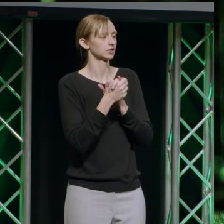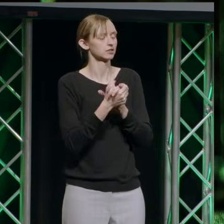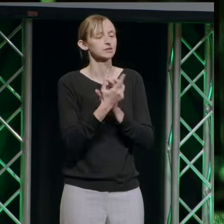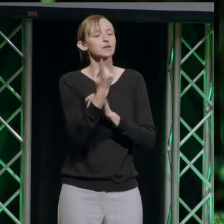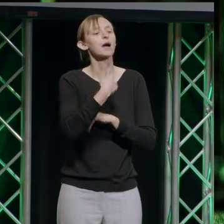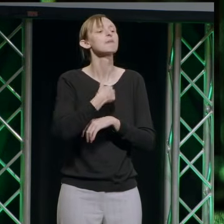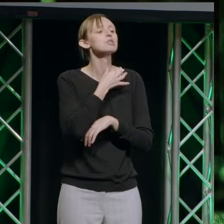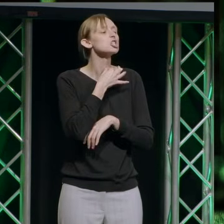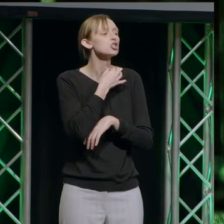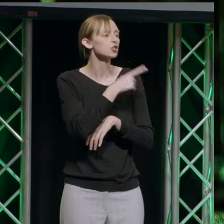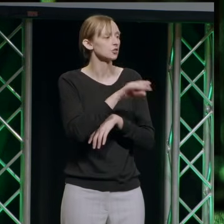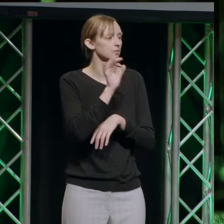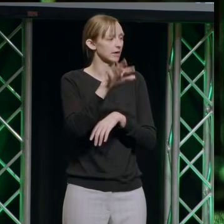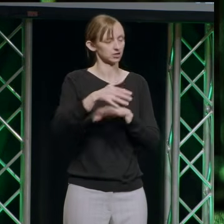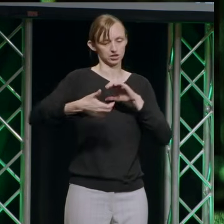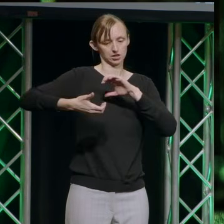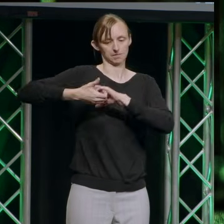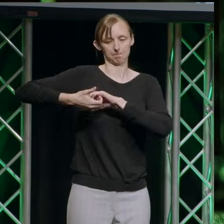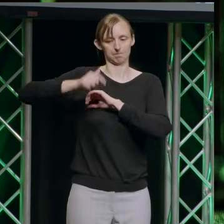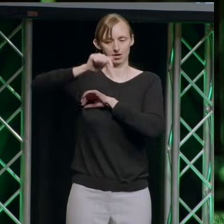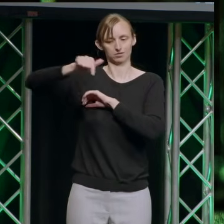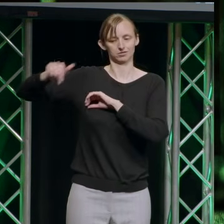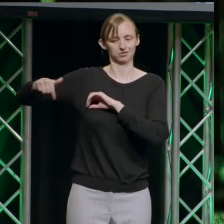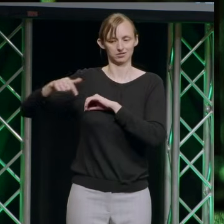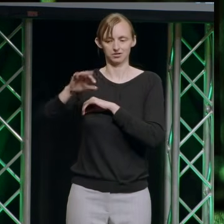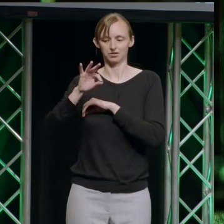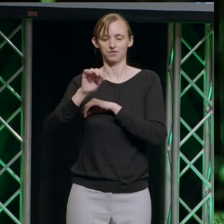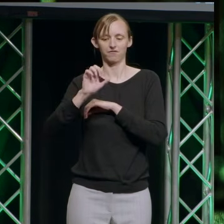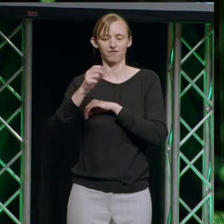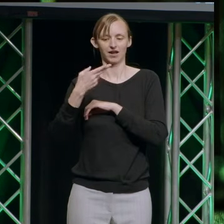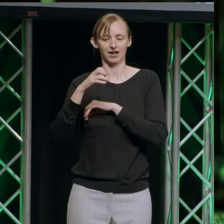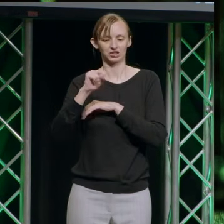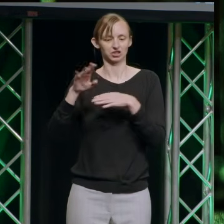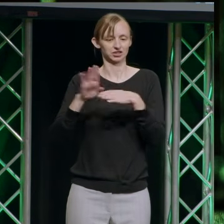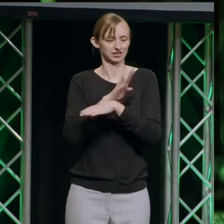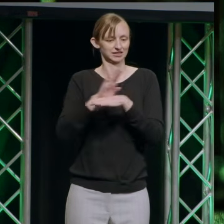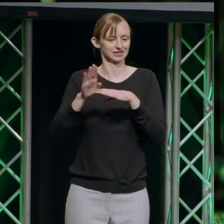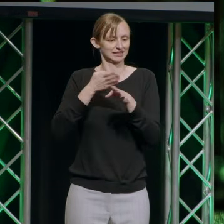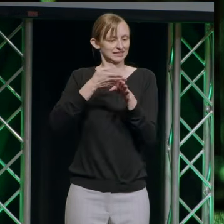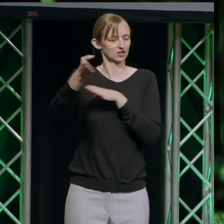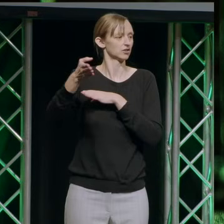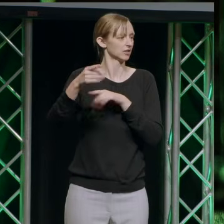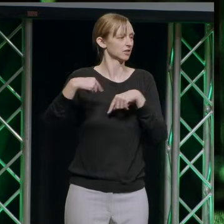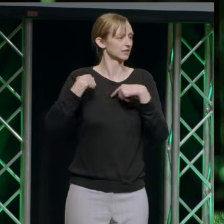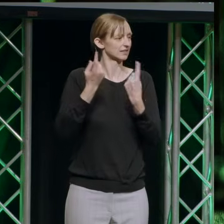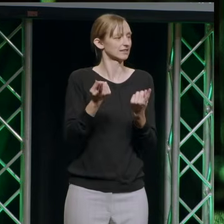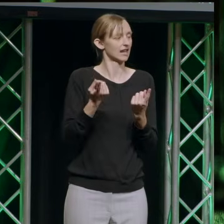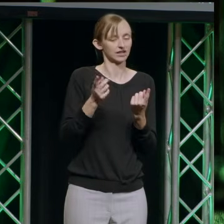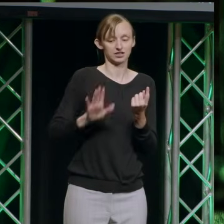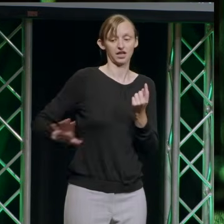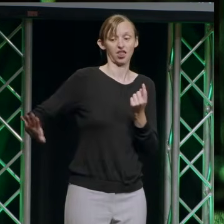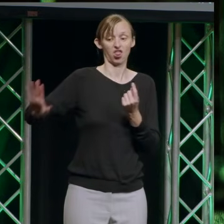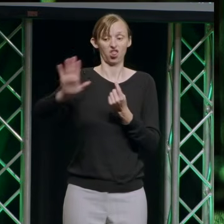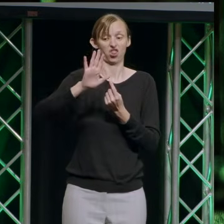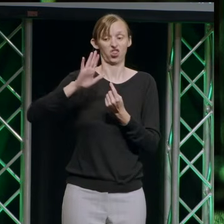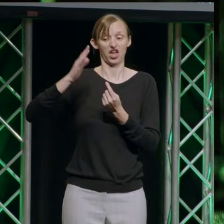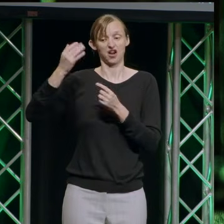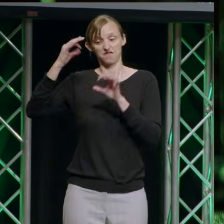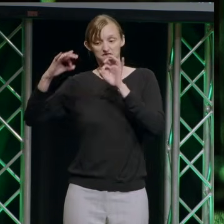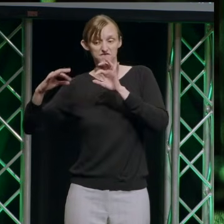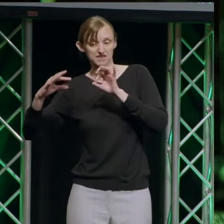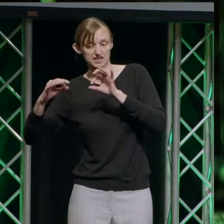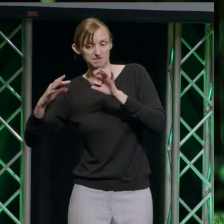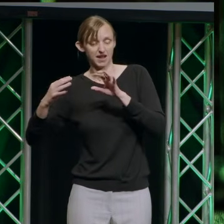curious about, you mentioned the partners that you've been working with in the fashion industry. What has been some of the feedback that you've received so far, and like how are you